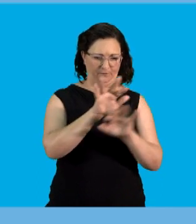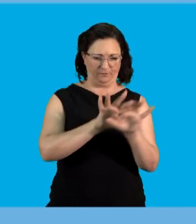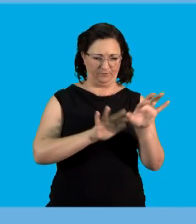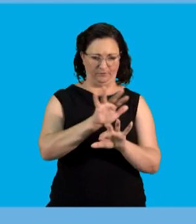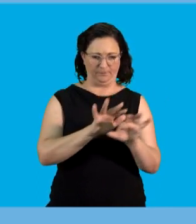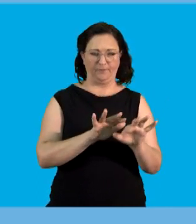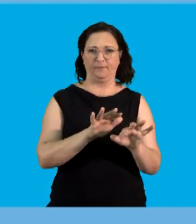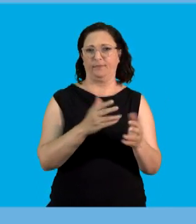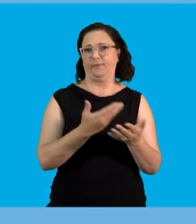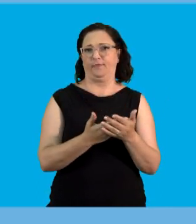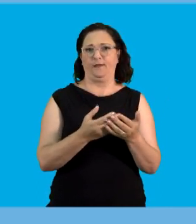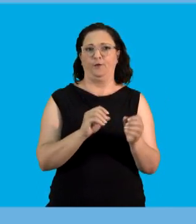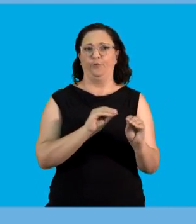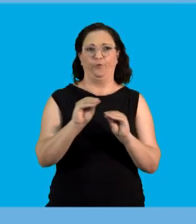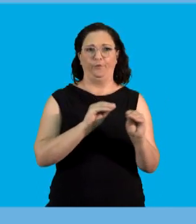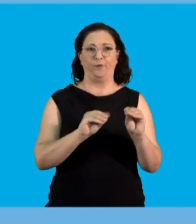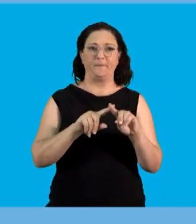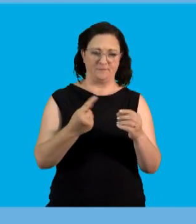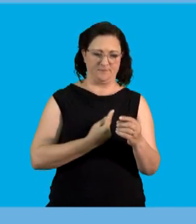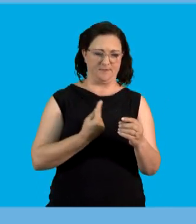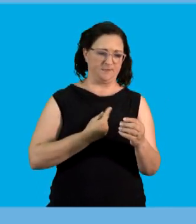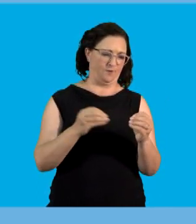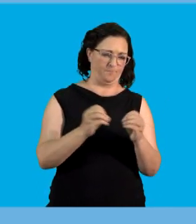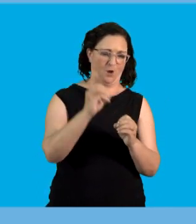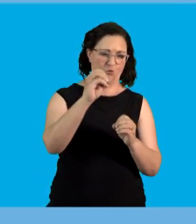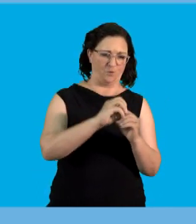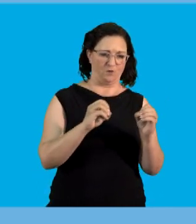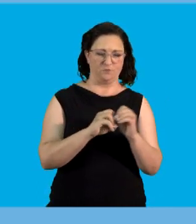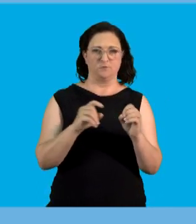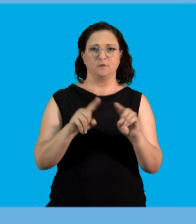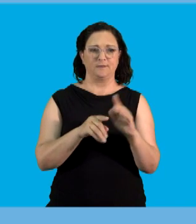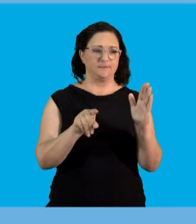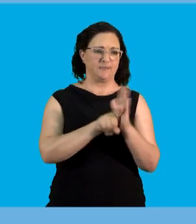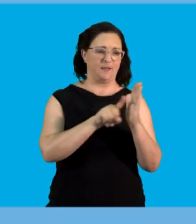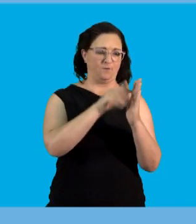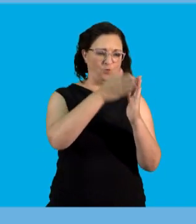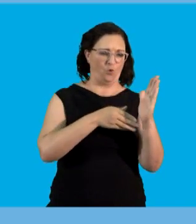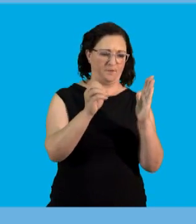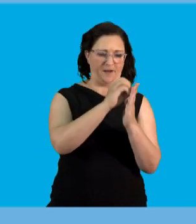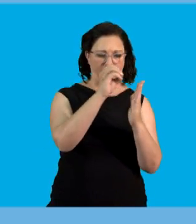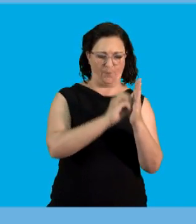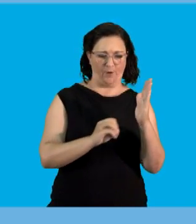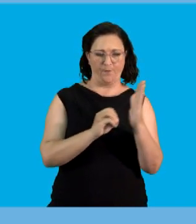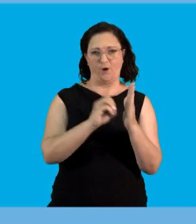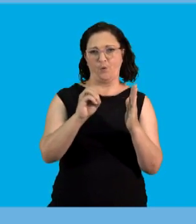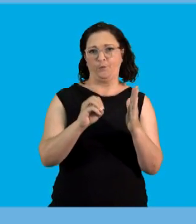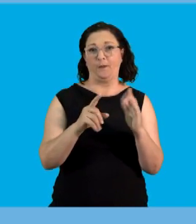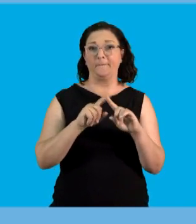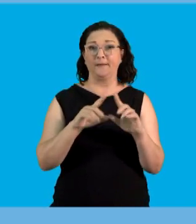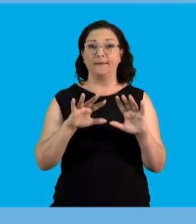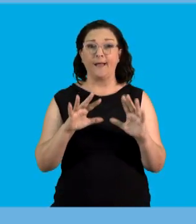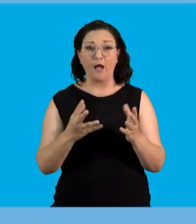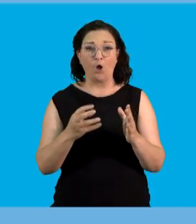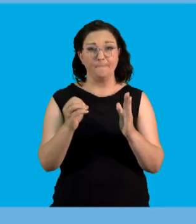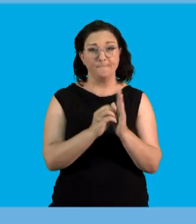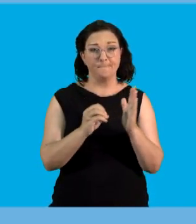moving around chaotically in no particular order. They are colliding with themselves and also colliding with the walls of the container. And as they are colliding